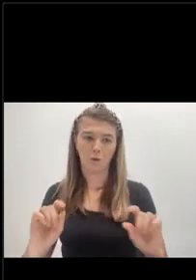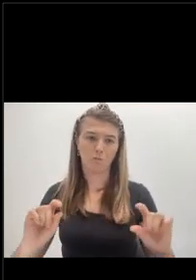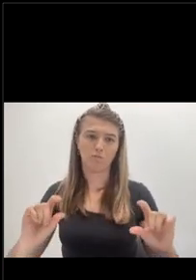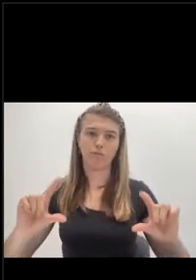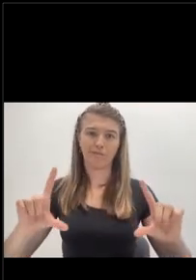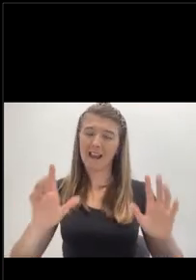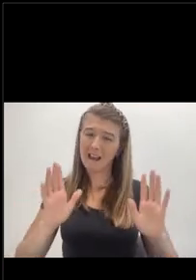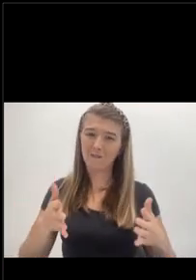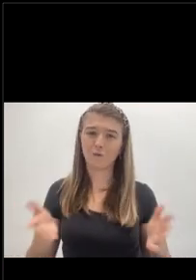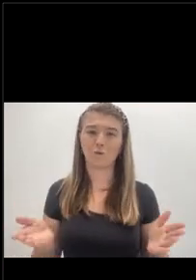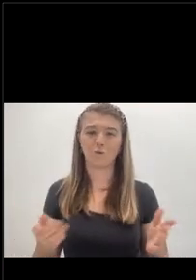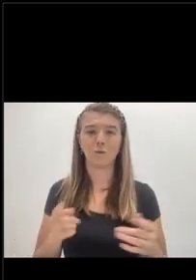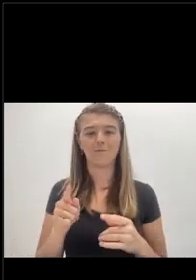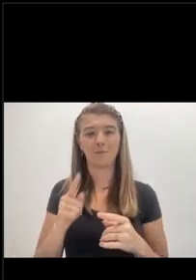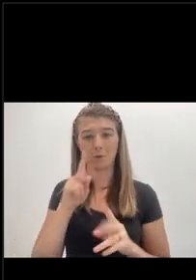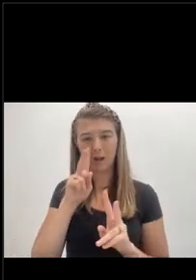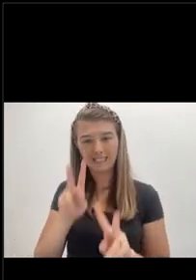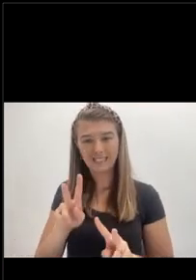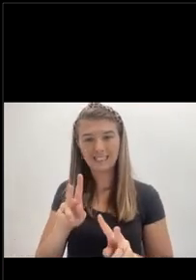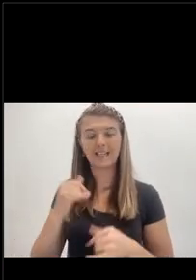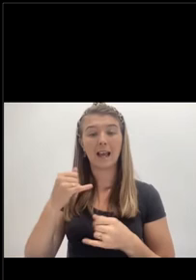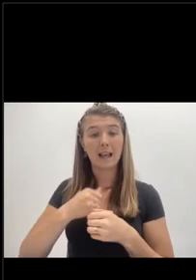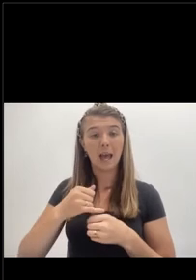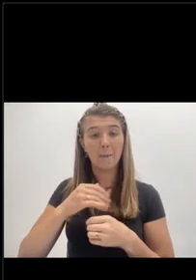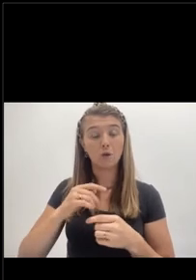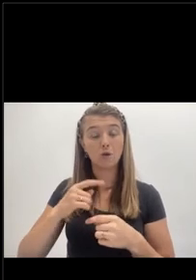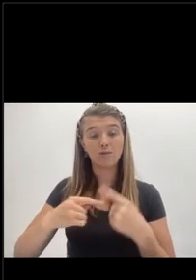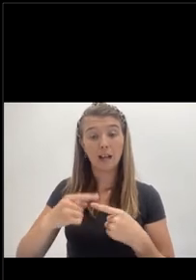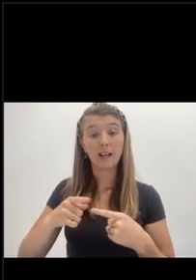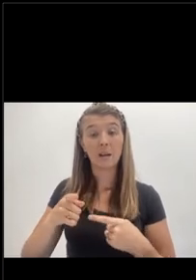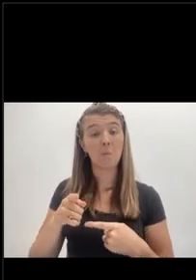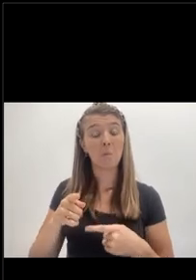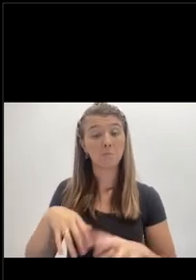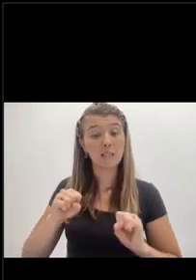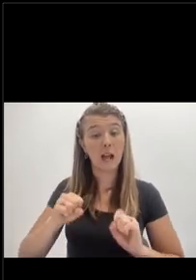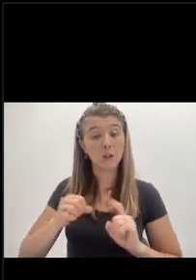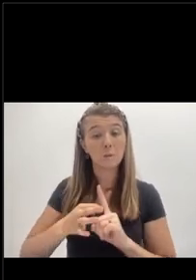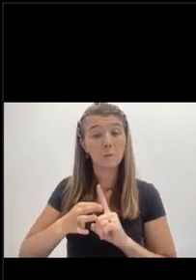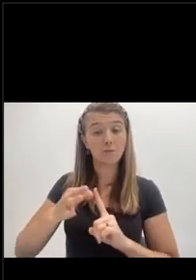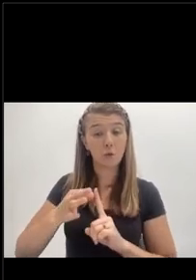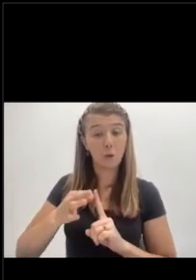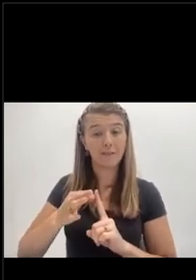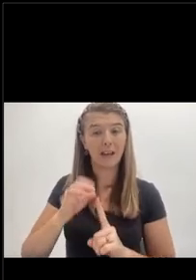shown chemical recycling improving massively, but it's only from 5,000 tons up to 300,000 tons